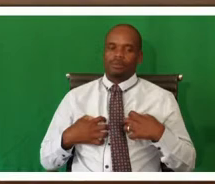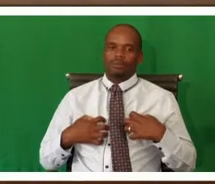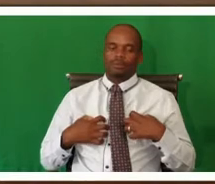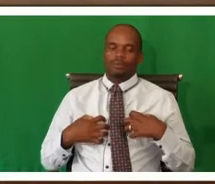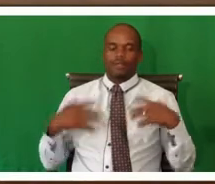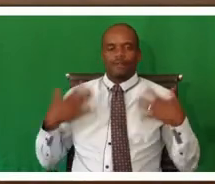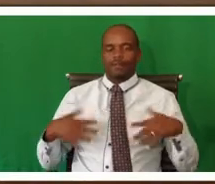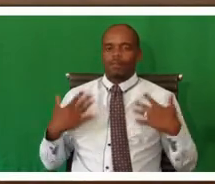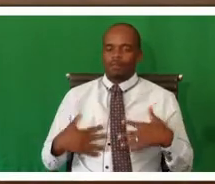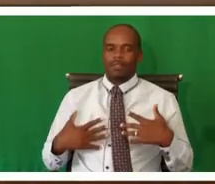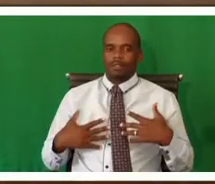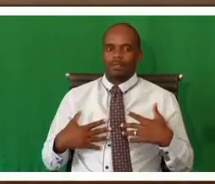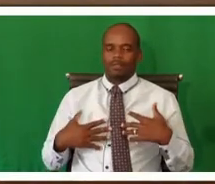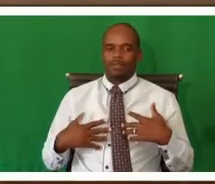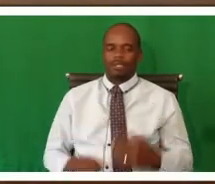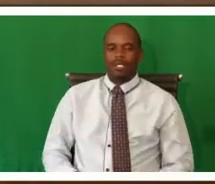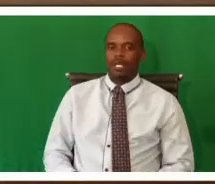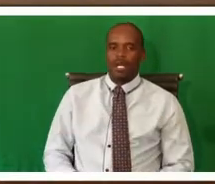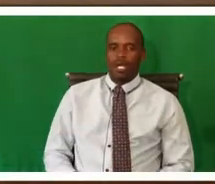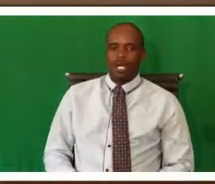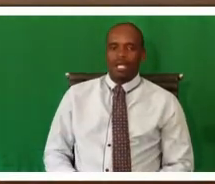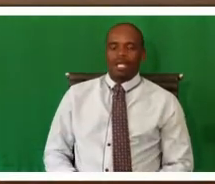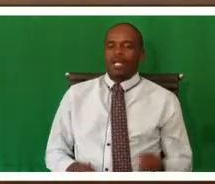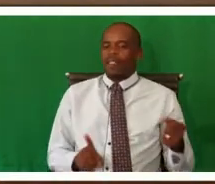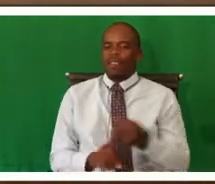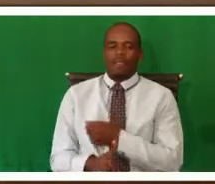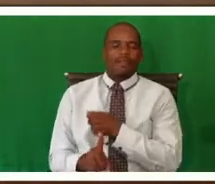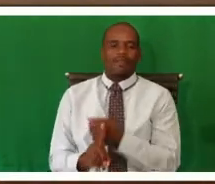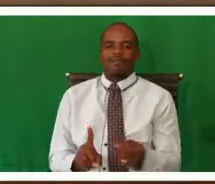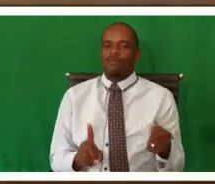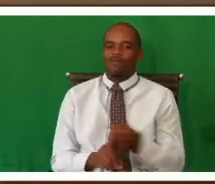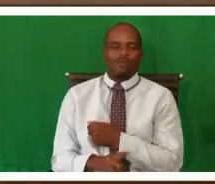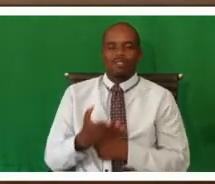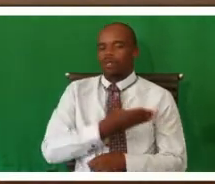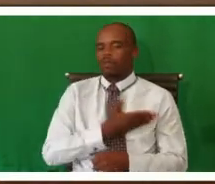Ya o hlekifetsa bomme le bana.